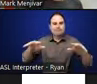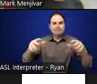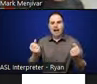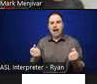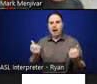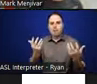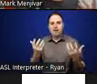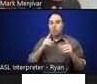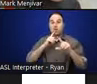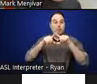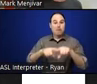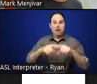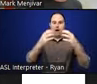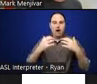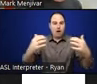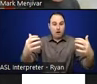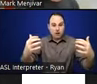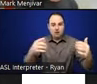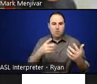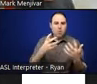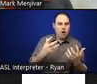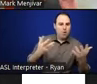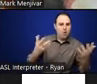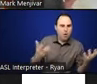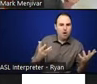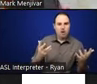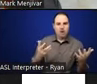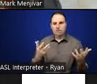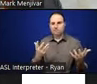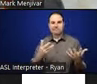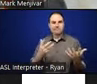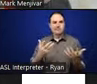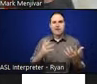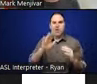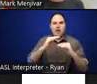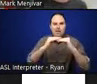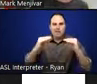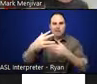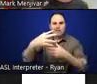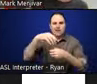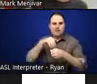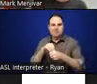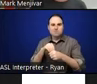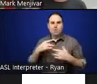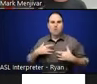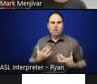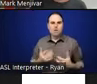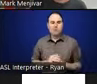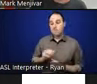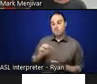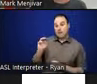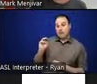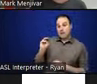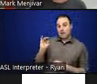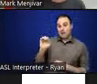is their level of engagement in the context that they're engaging it in? I also just want to shout out Michael Nye on his website now has a